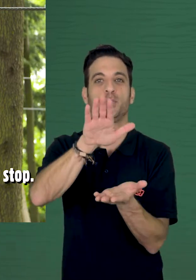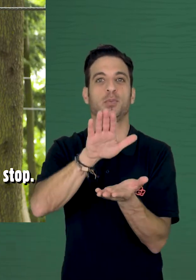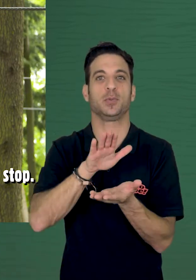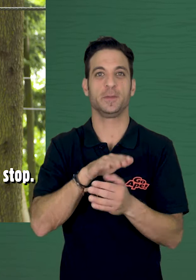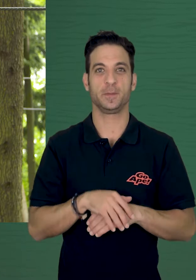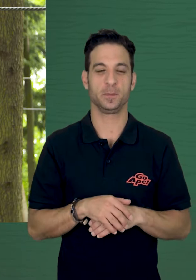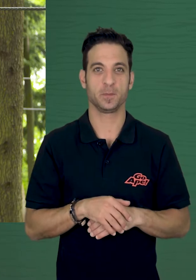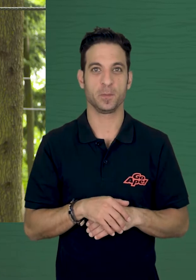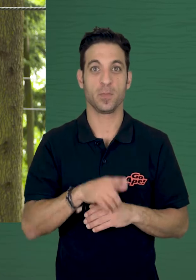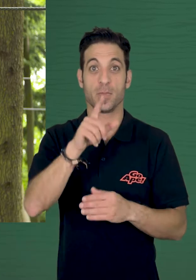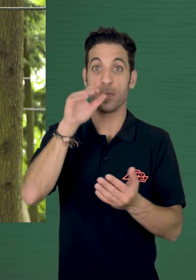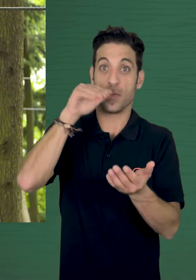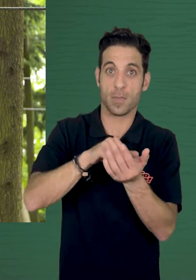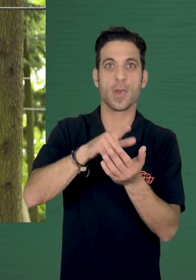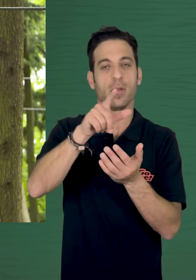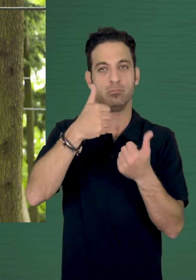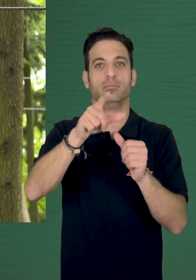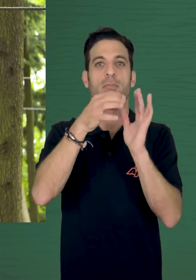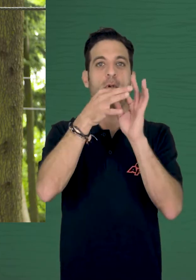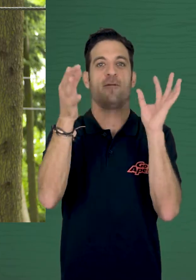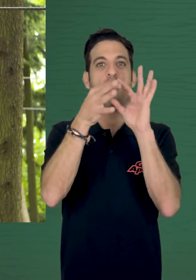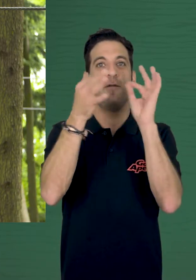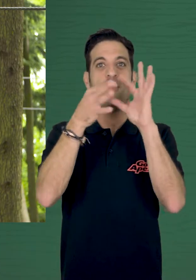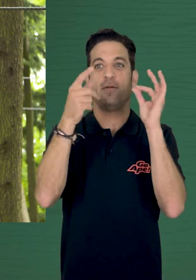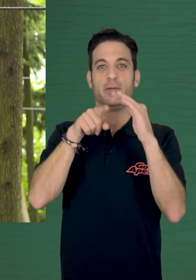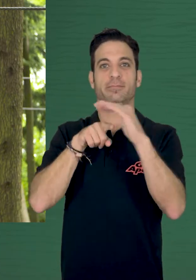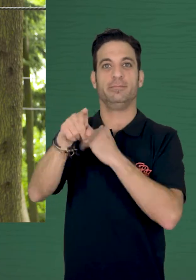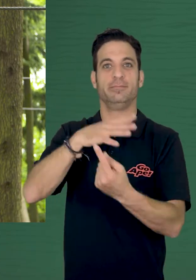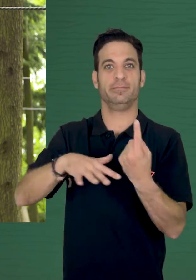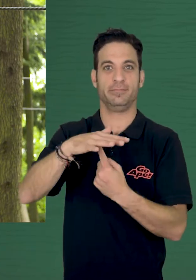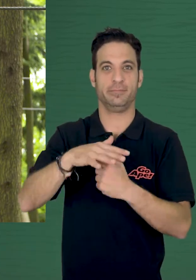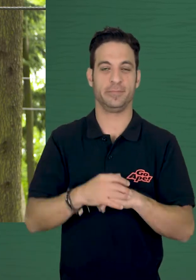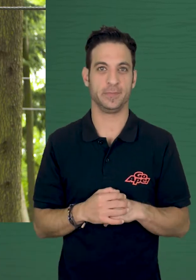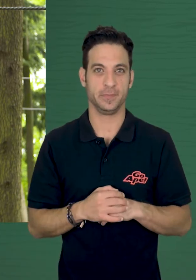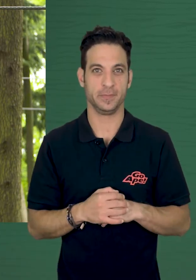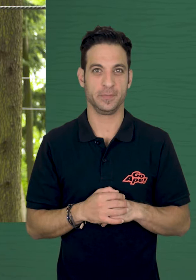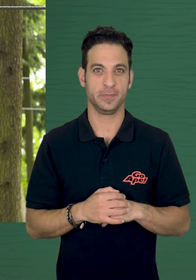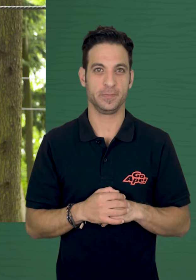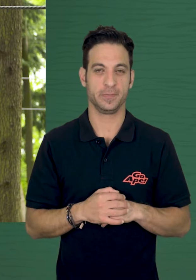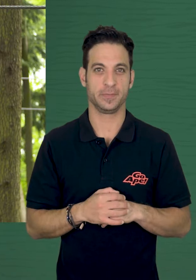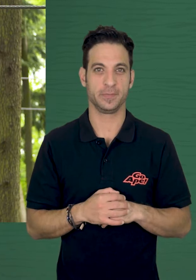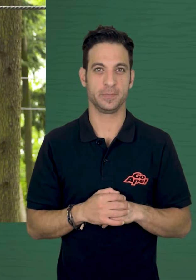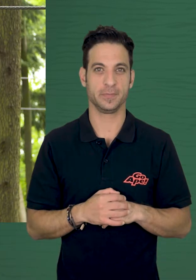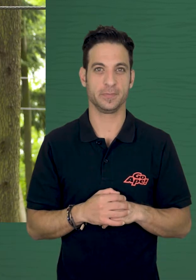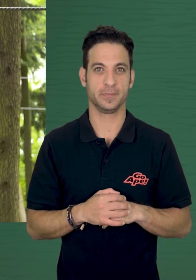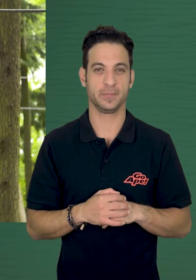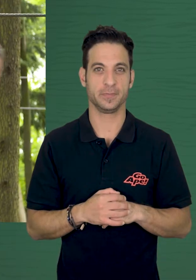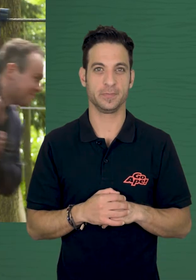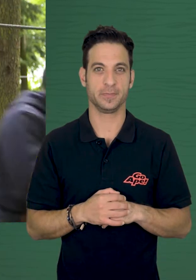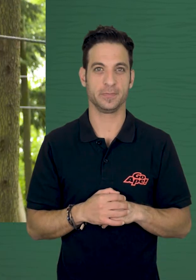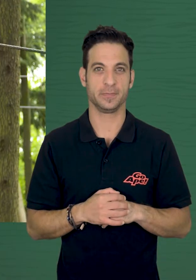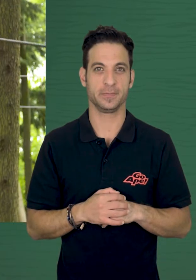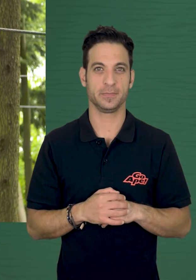to a stop. Once you've landed, please disconnect from the cable and exit the landing site. Is it clear? Yep. Off you go.